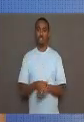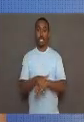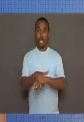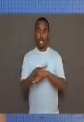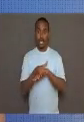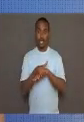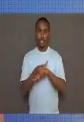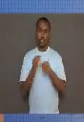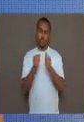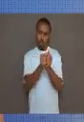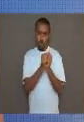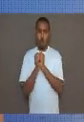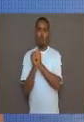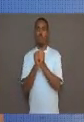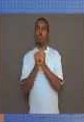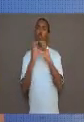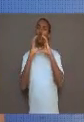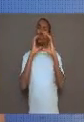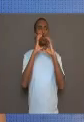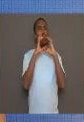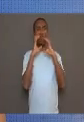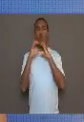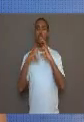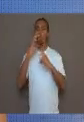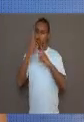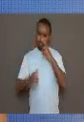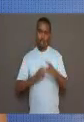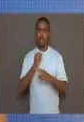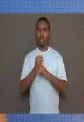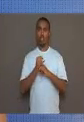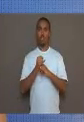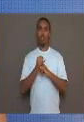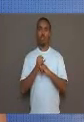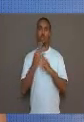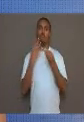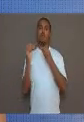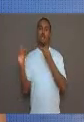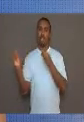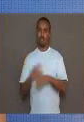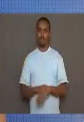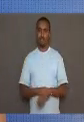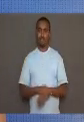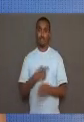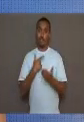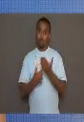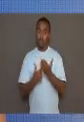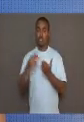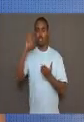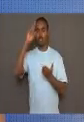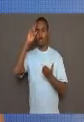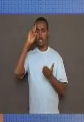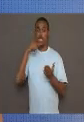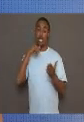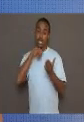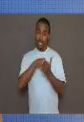English is a commonly spoken language in the global market. For this reason,